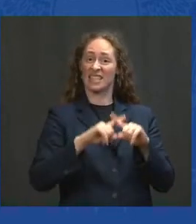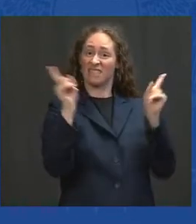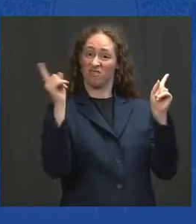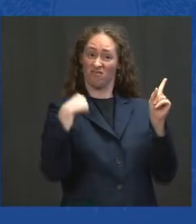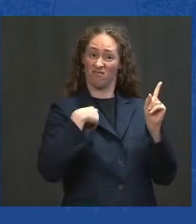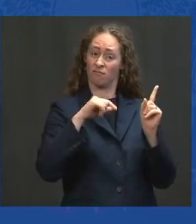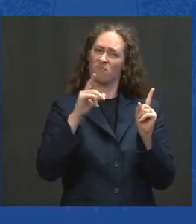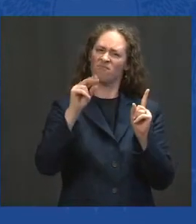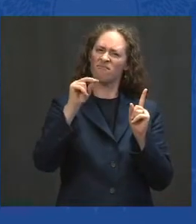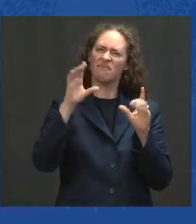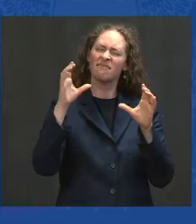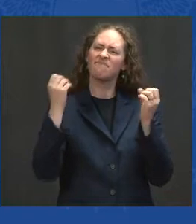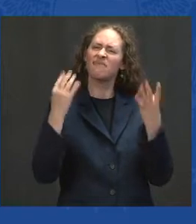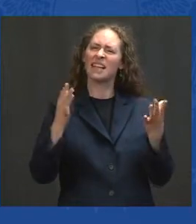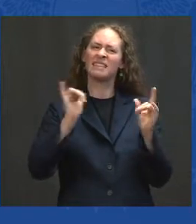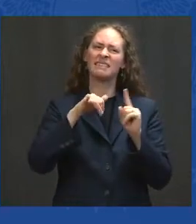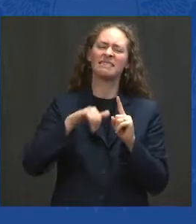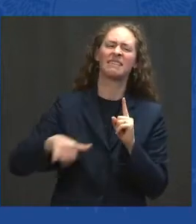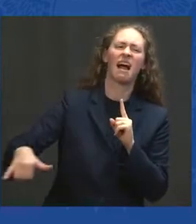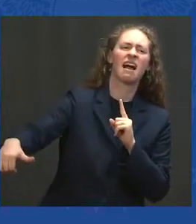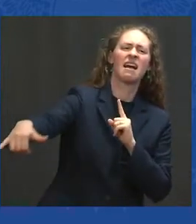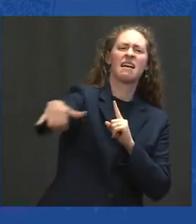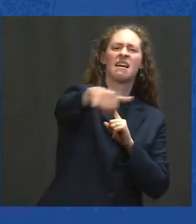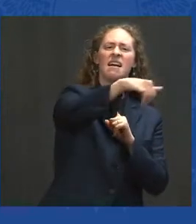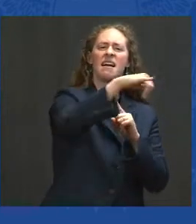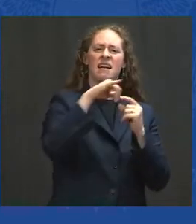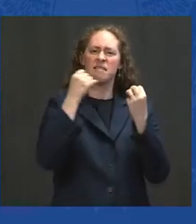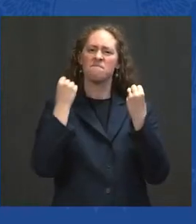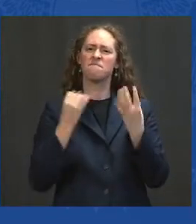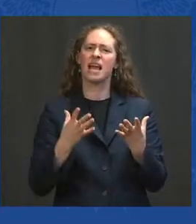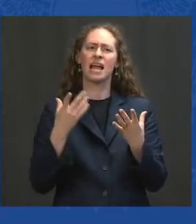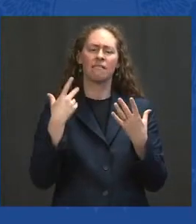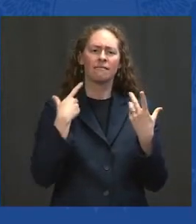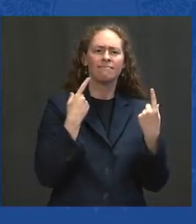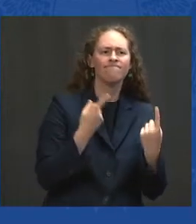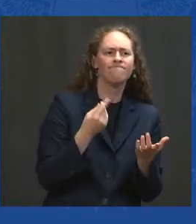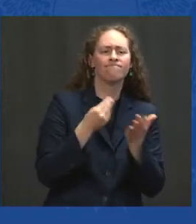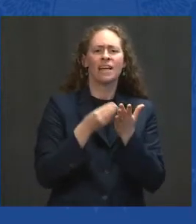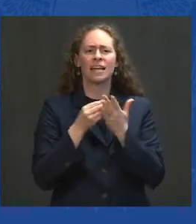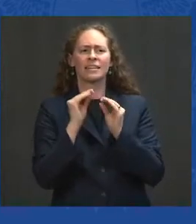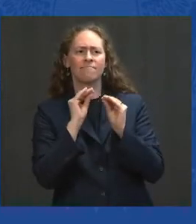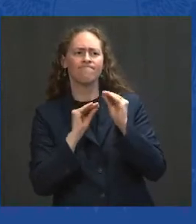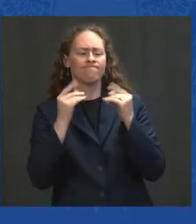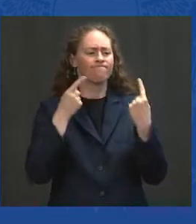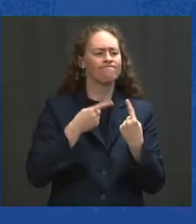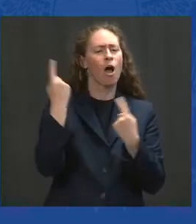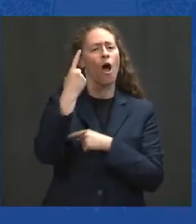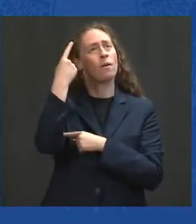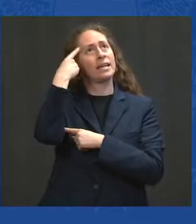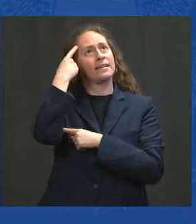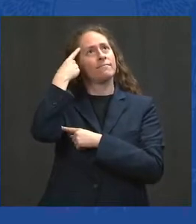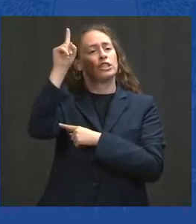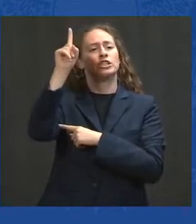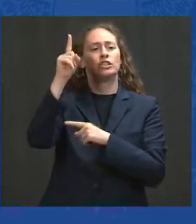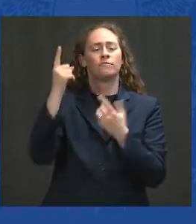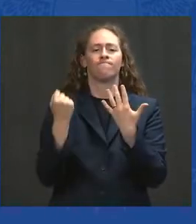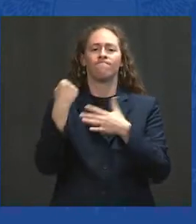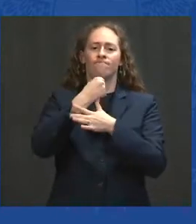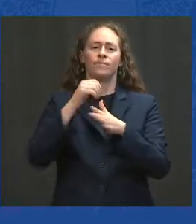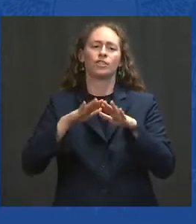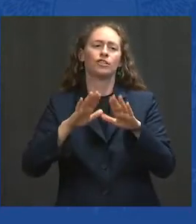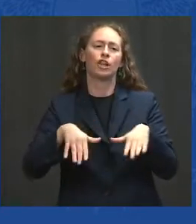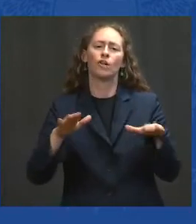family. Parents who will do anything for their children. Parents who work so